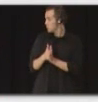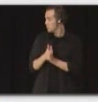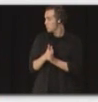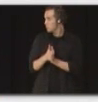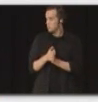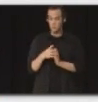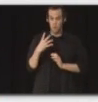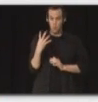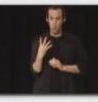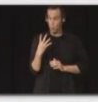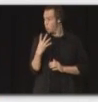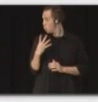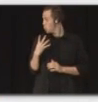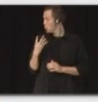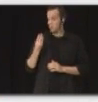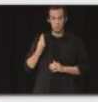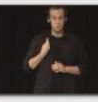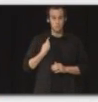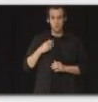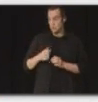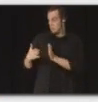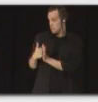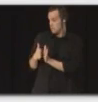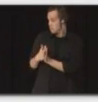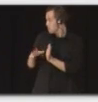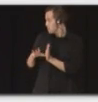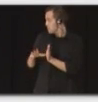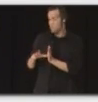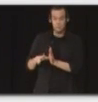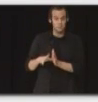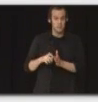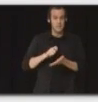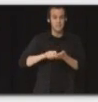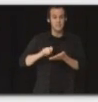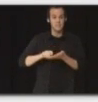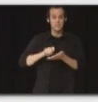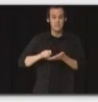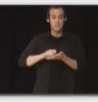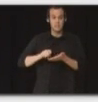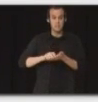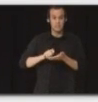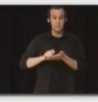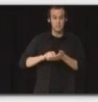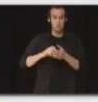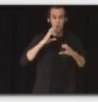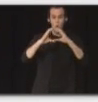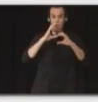ONCE. There are 4 people here sitting next to me. First,